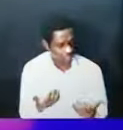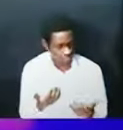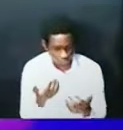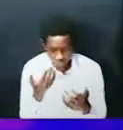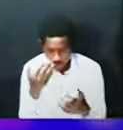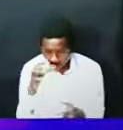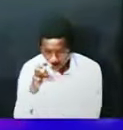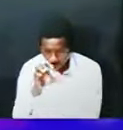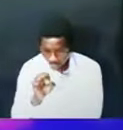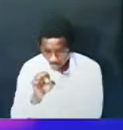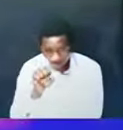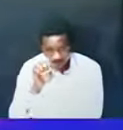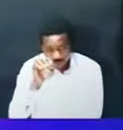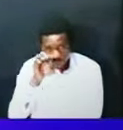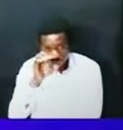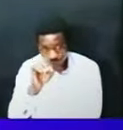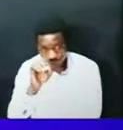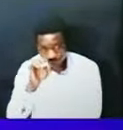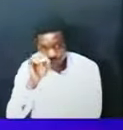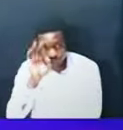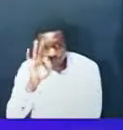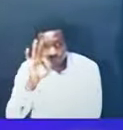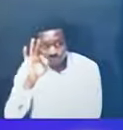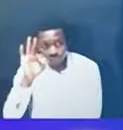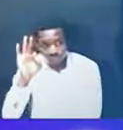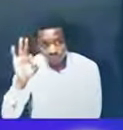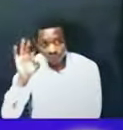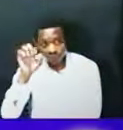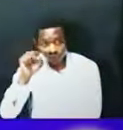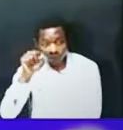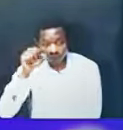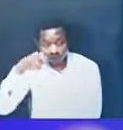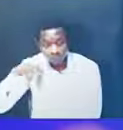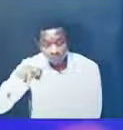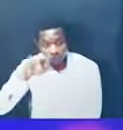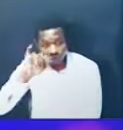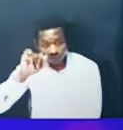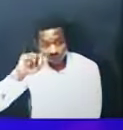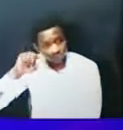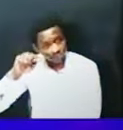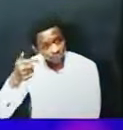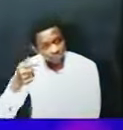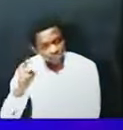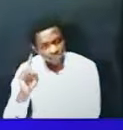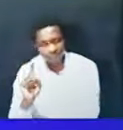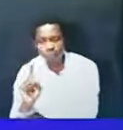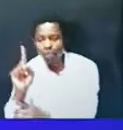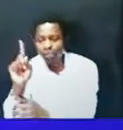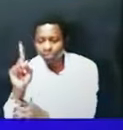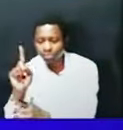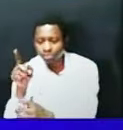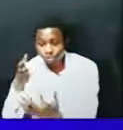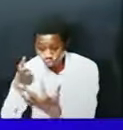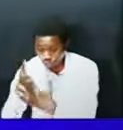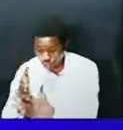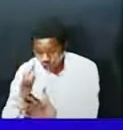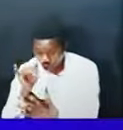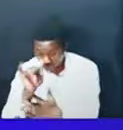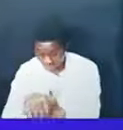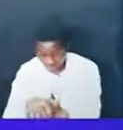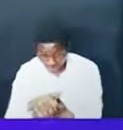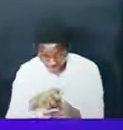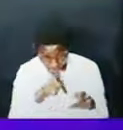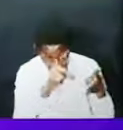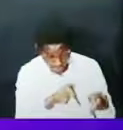And through your offspring, singular, all nations on the earth will be blessed because you have obeyed